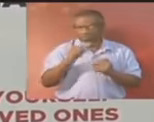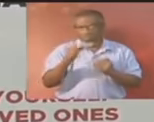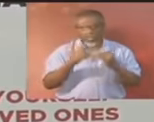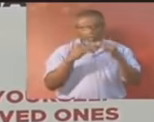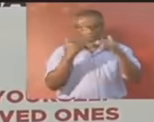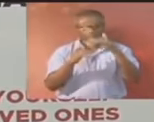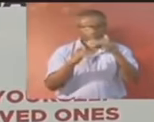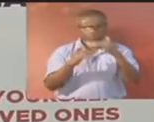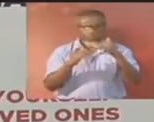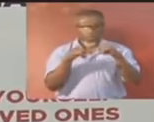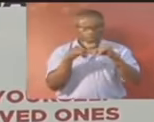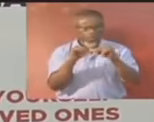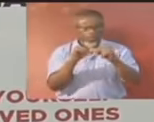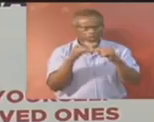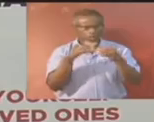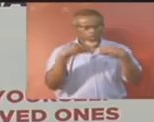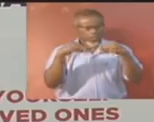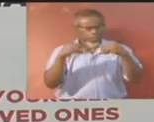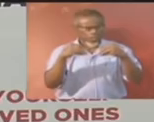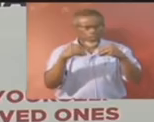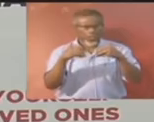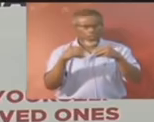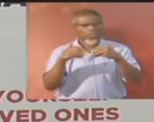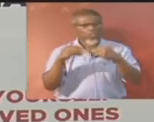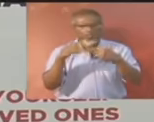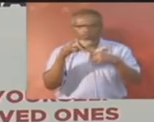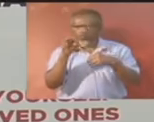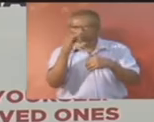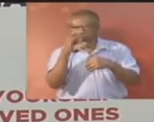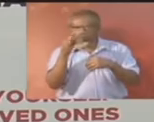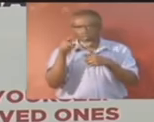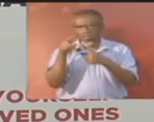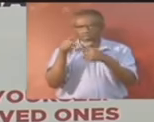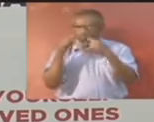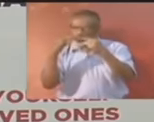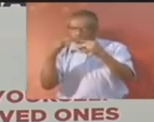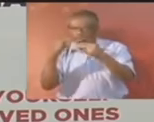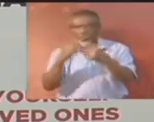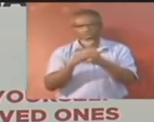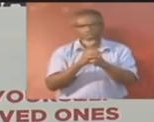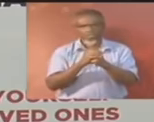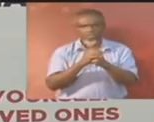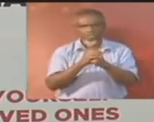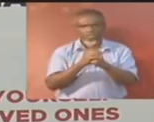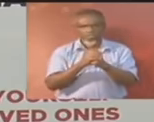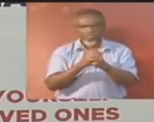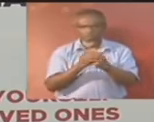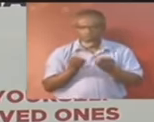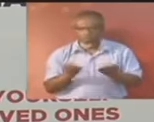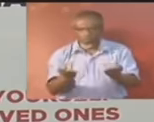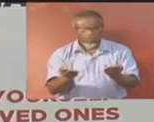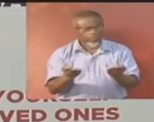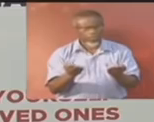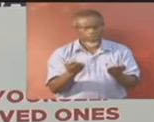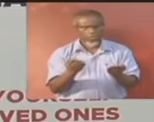food at supermarkets, bakeries, or vegetable stalls. So I'd like to correct that if there